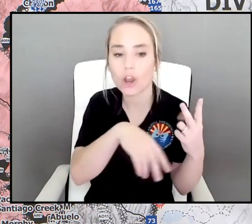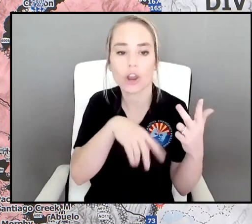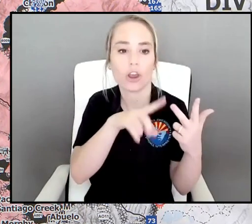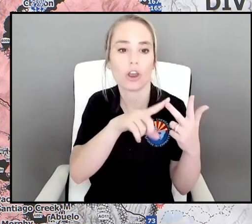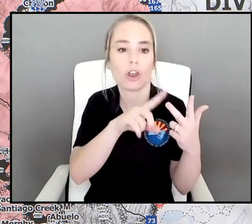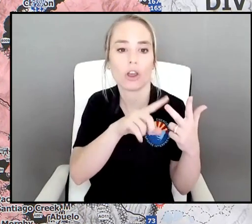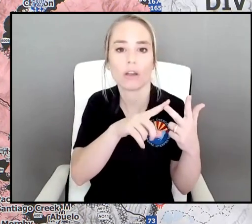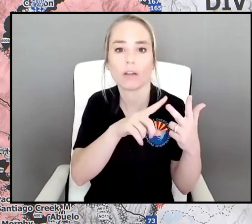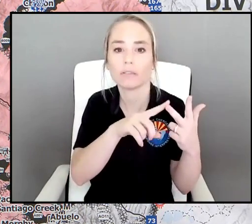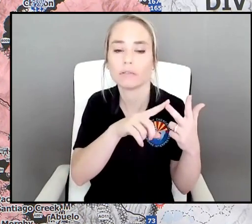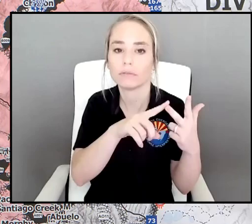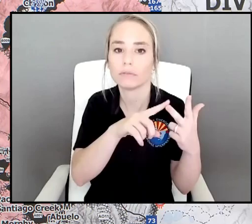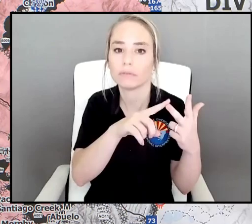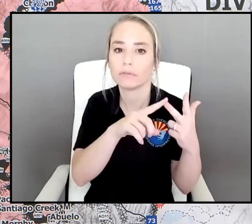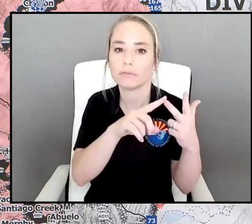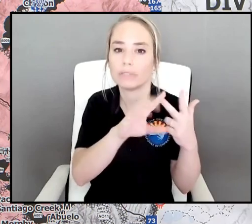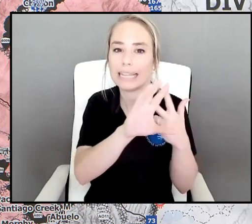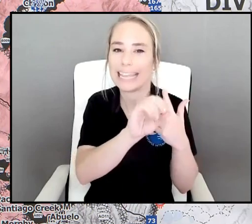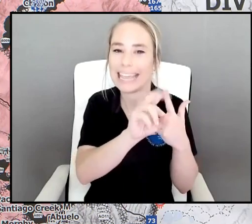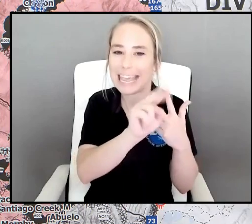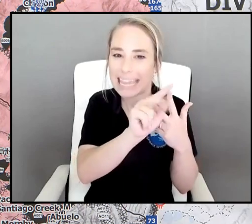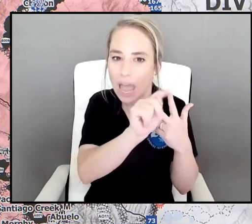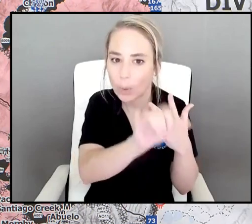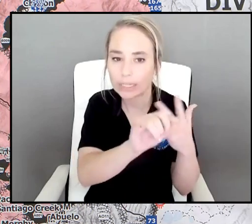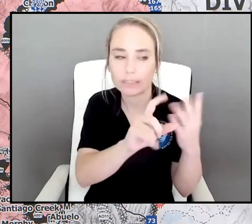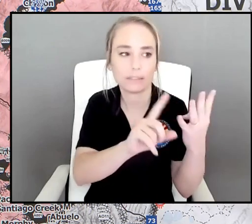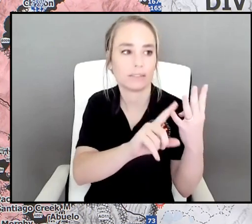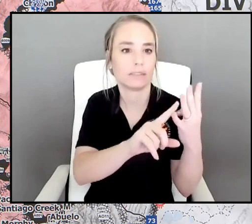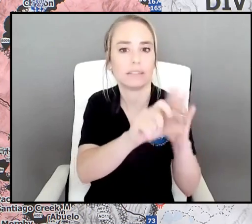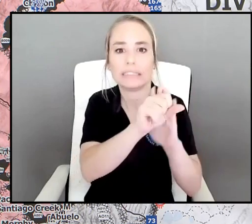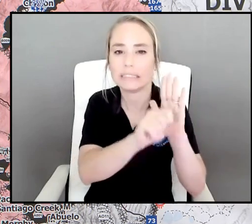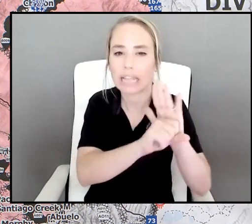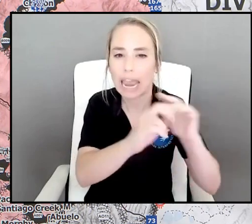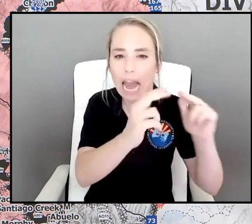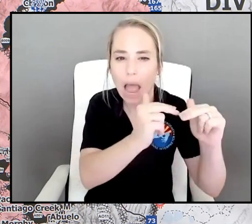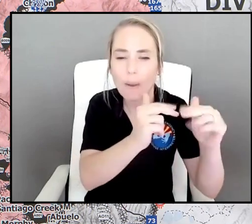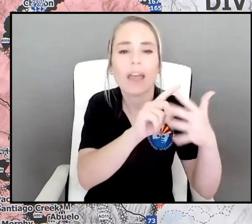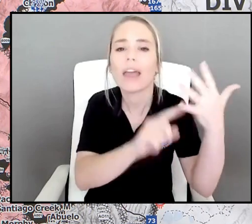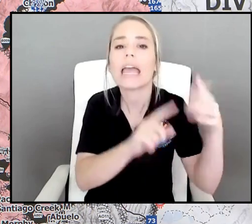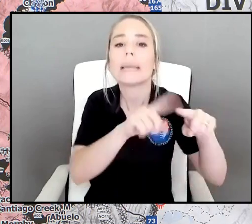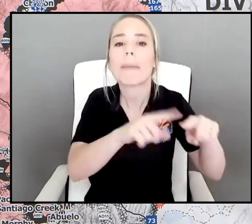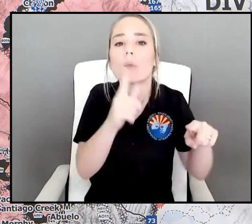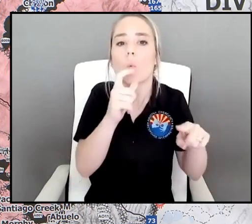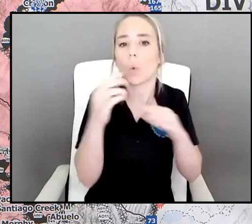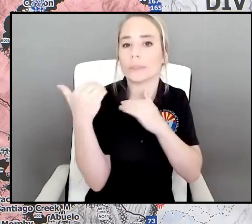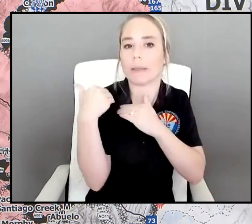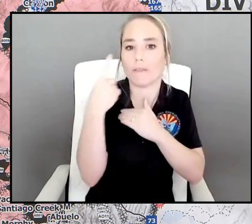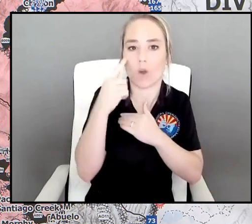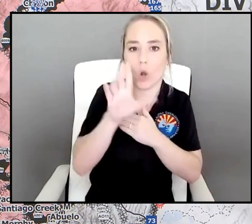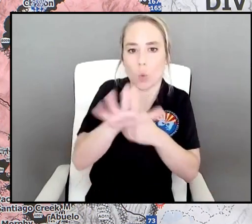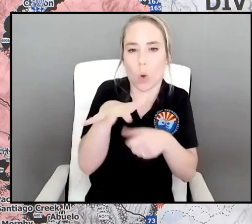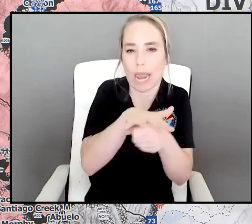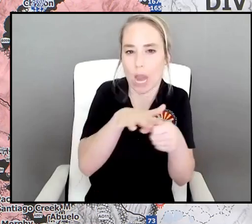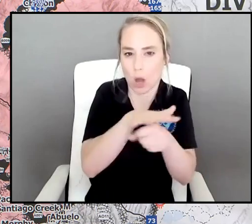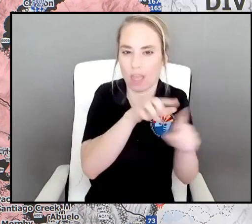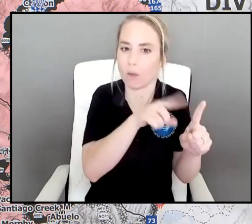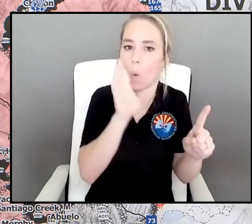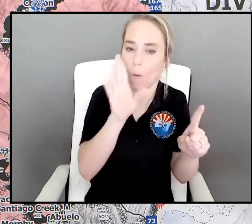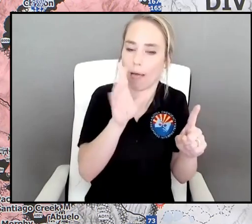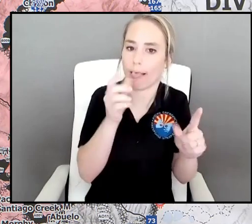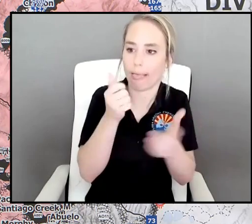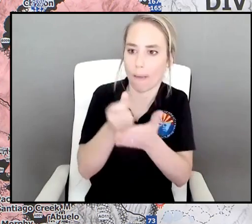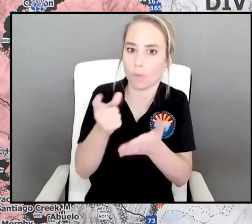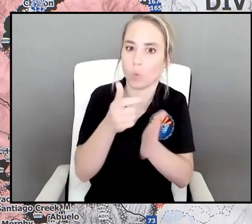or the state highway or whoever has responsibility for that area. And we're all working together, and we all try to help